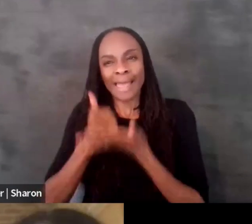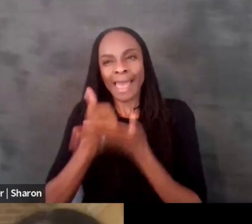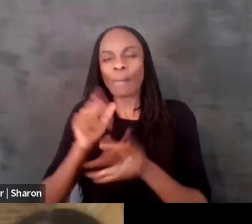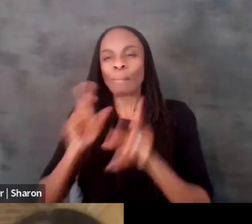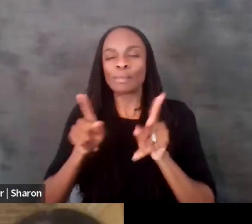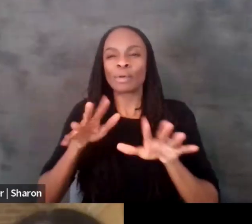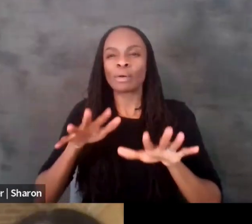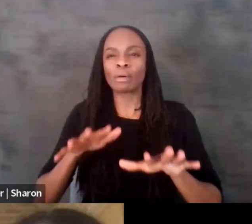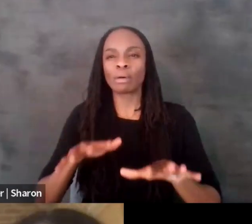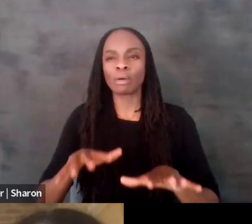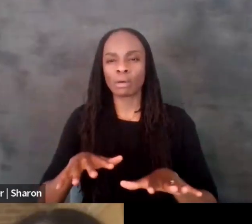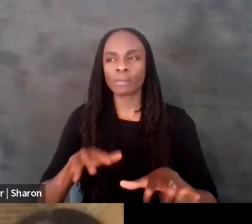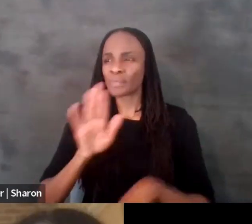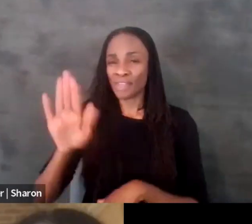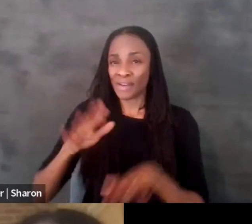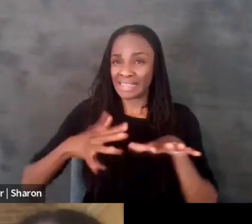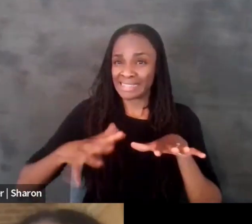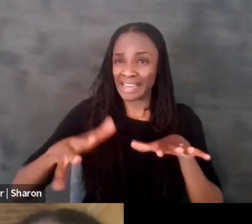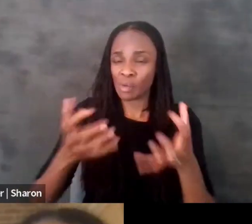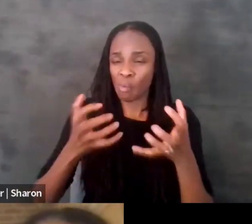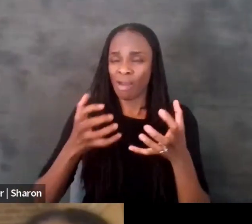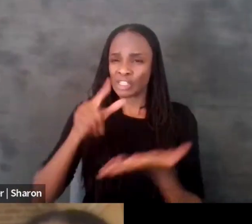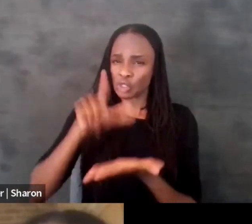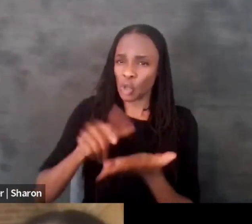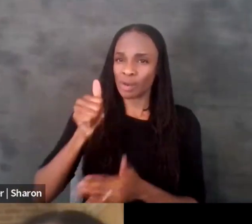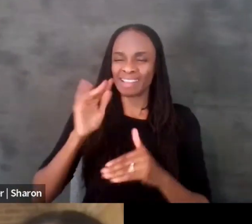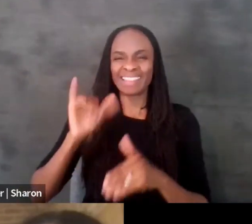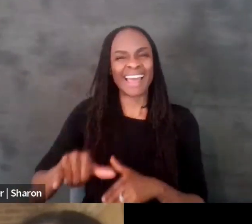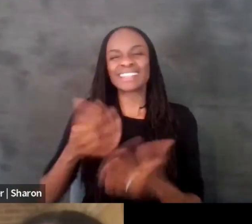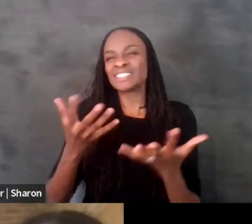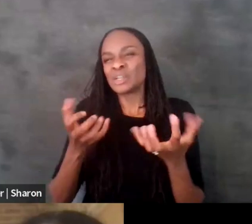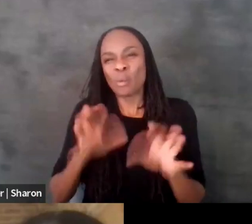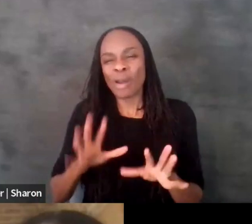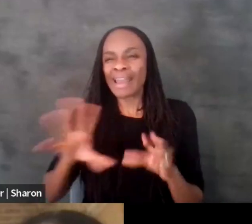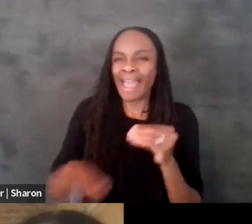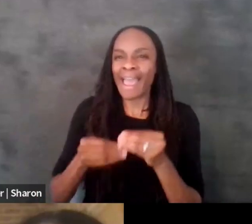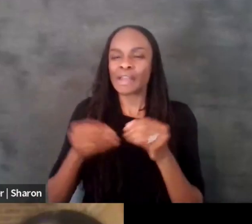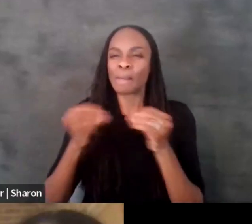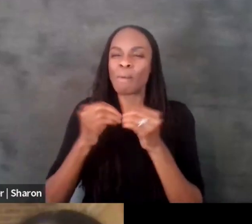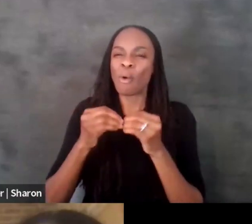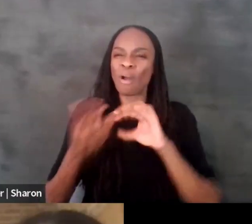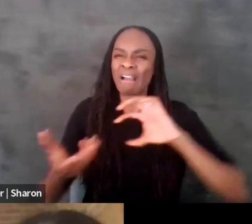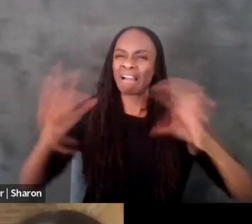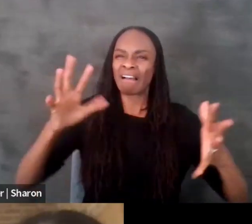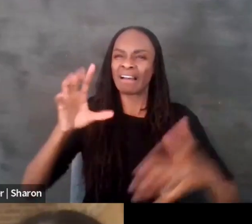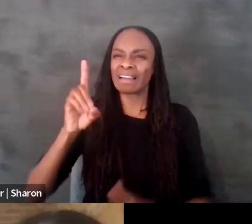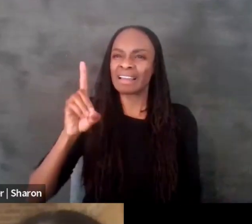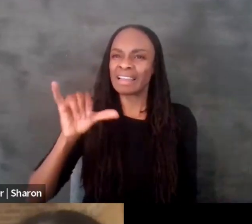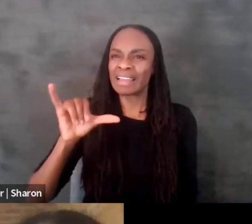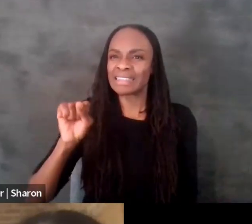lower people's anxiety, because we didn't want to add any more dystopia, any mm, more